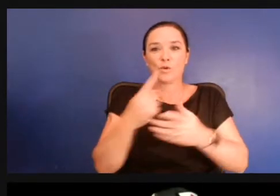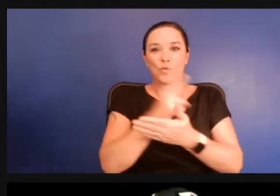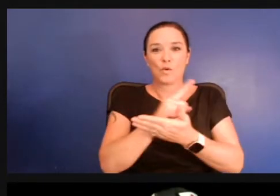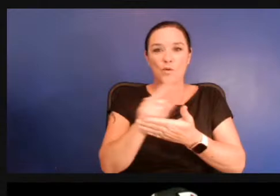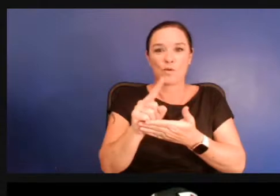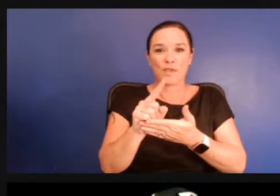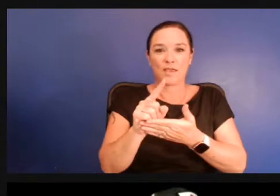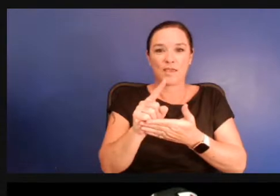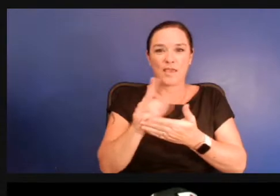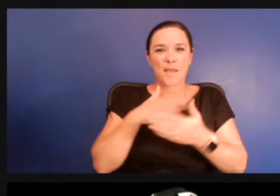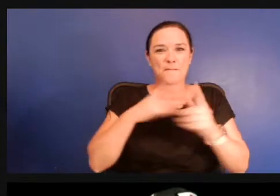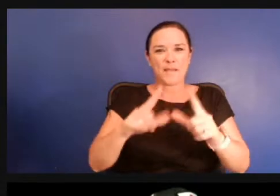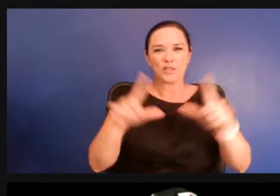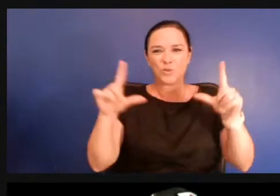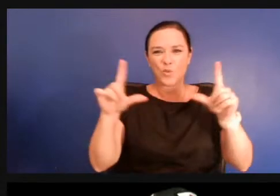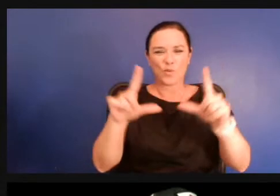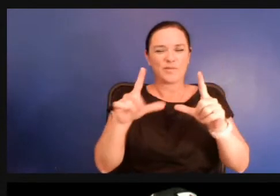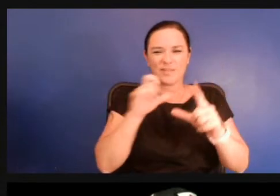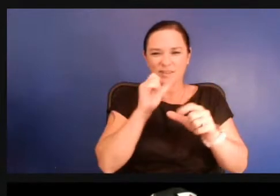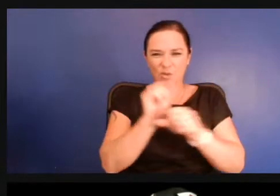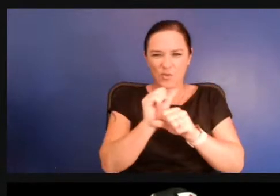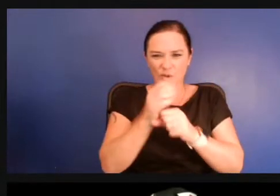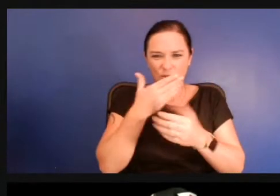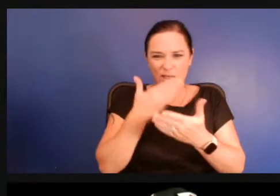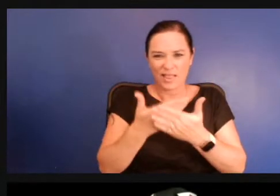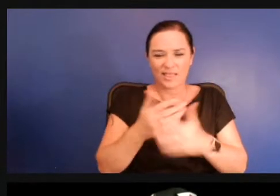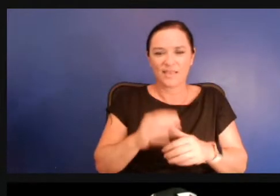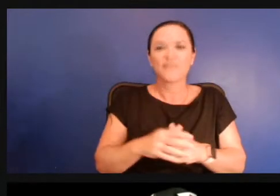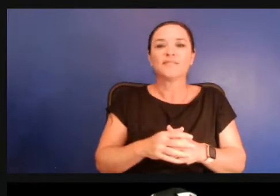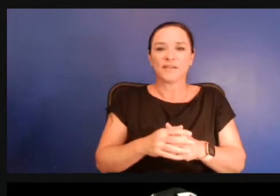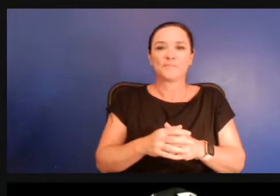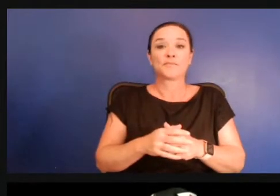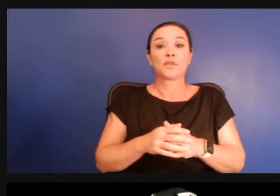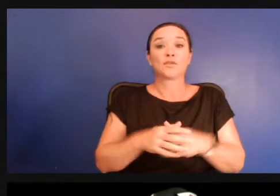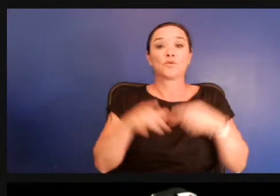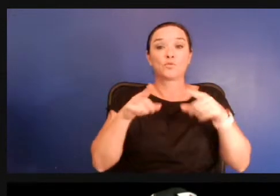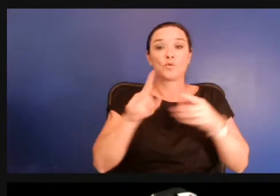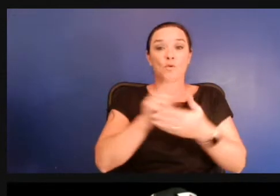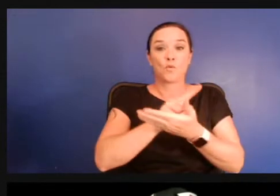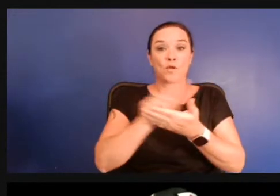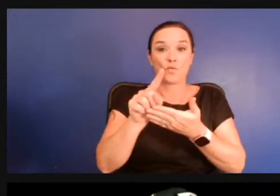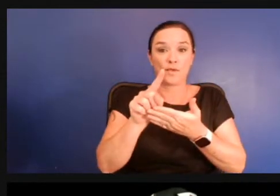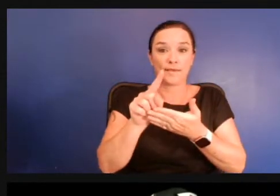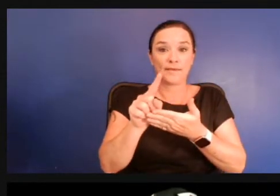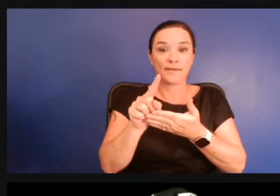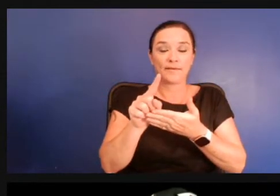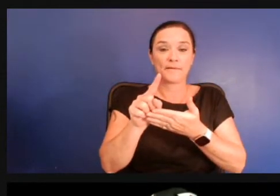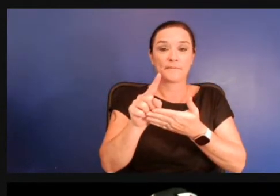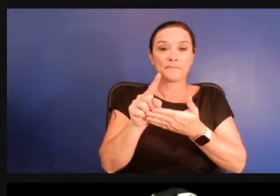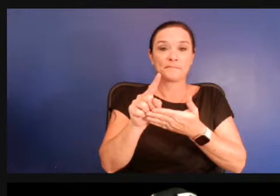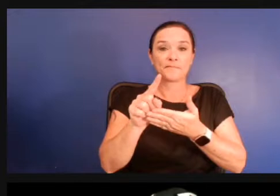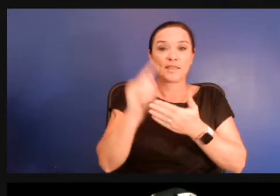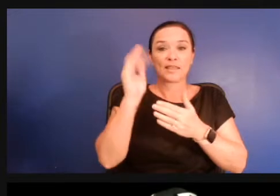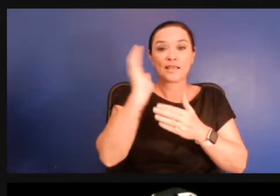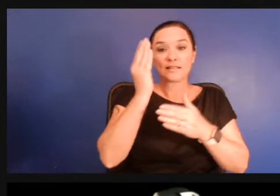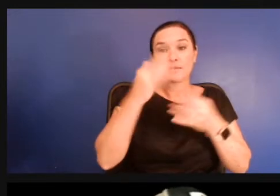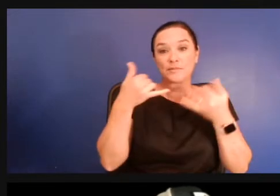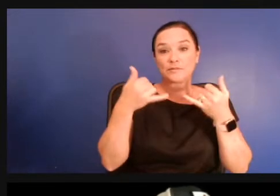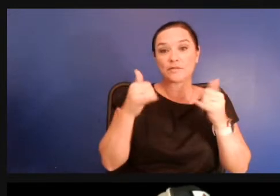my zoom's not working as I expected here. So there it is. Over the last week, it seems to still have